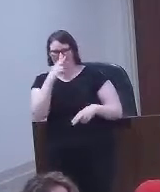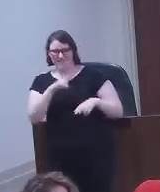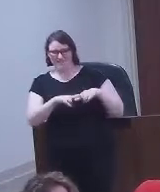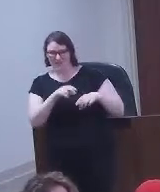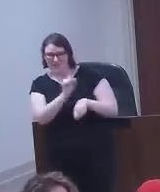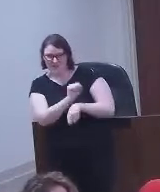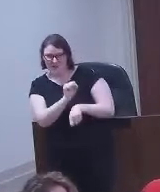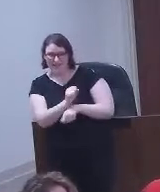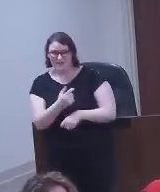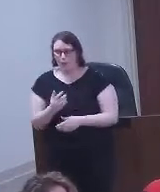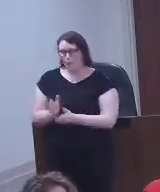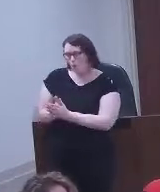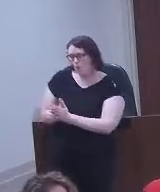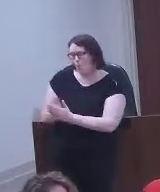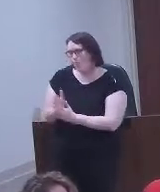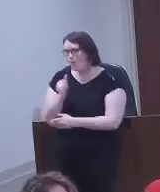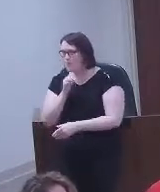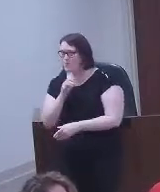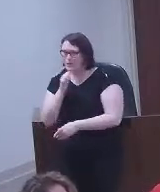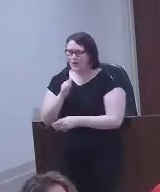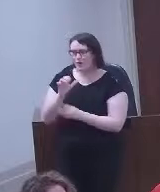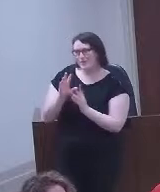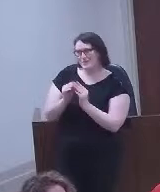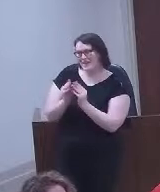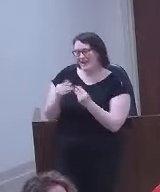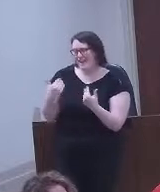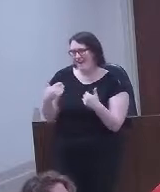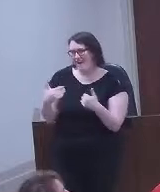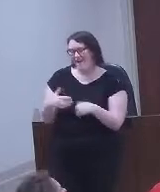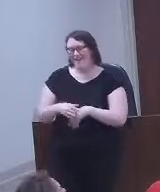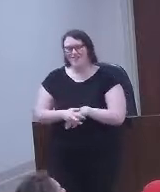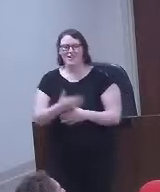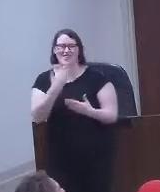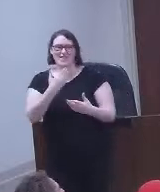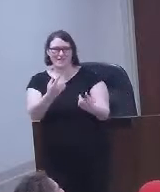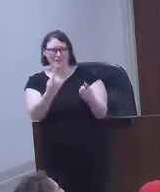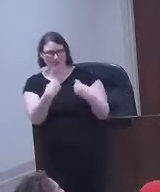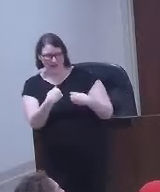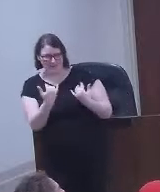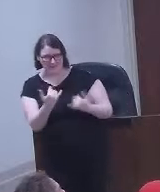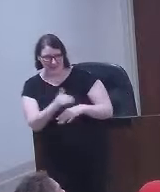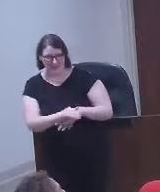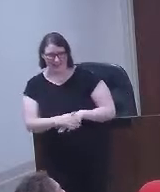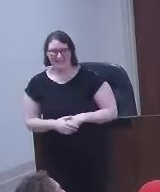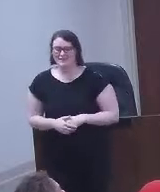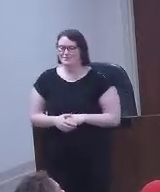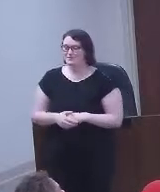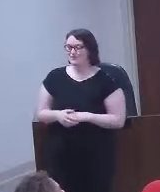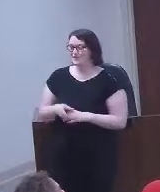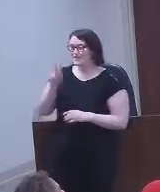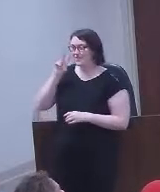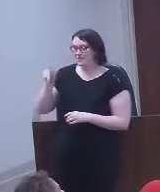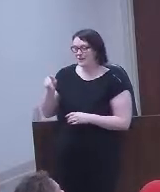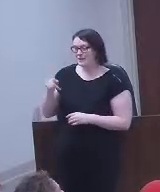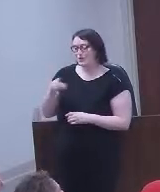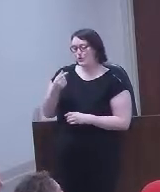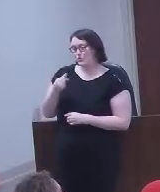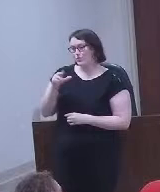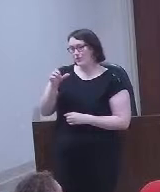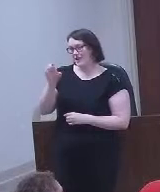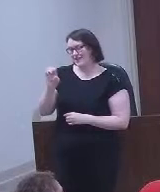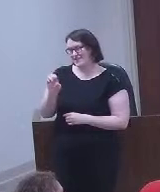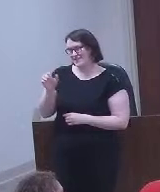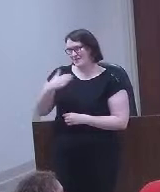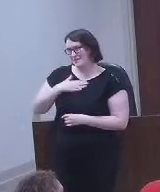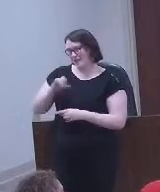can't wait for the Women and Girls Commission. So thank you so much for being here. Yeah, Commissioner Gracie is my intern, and